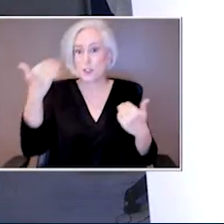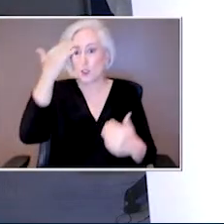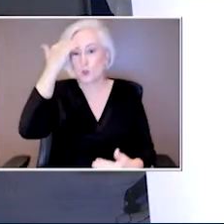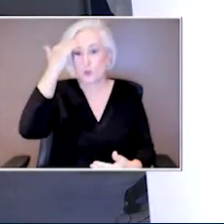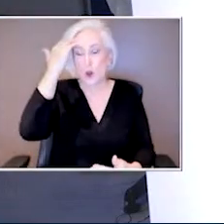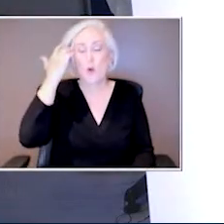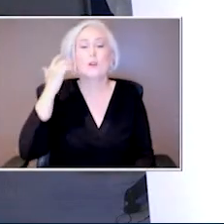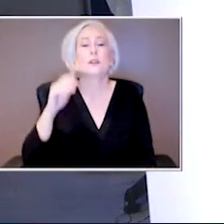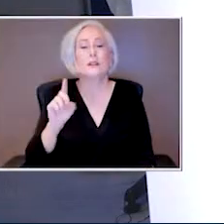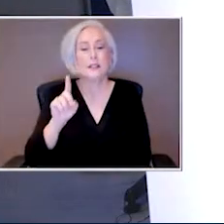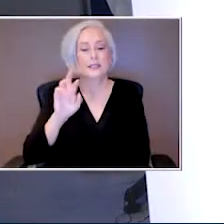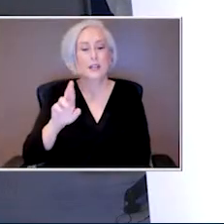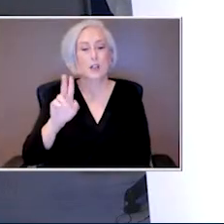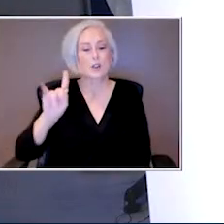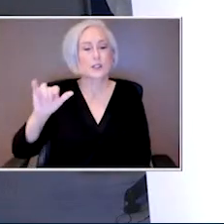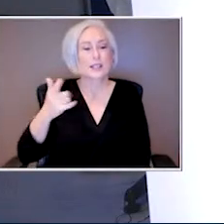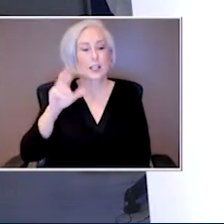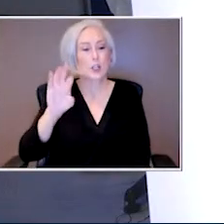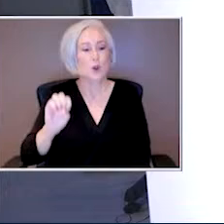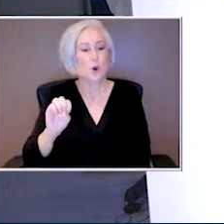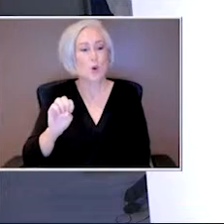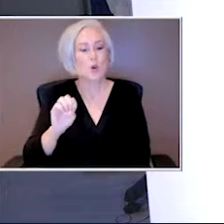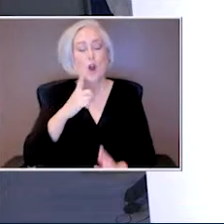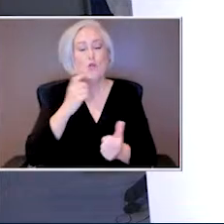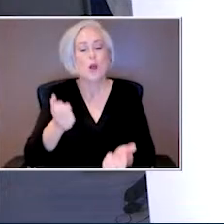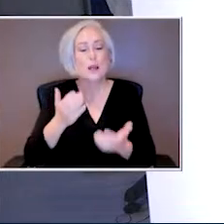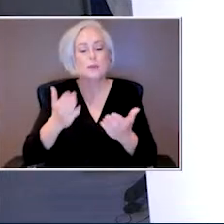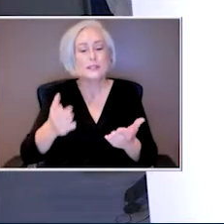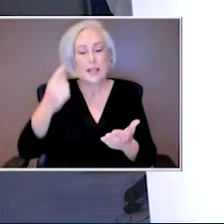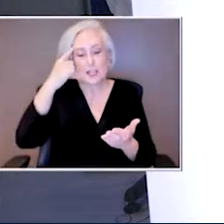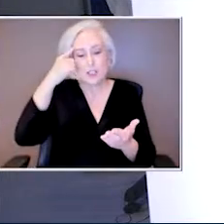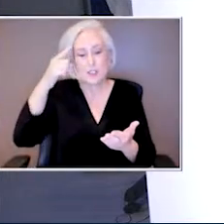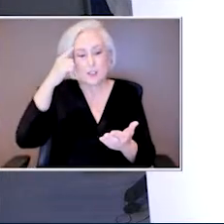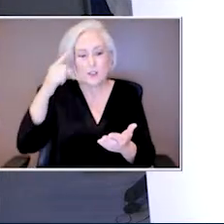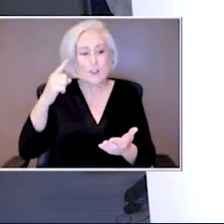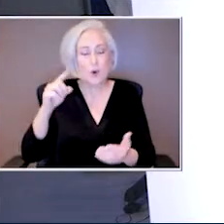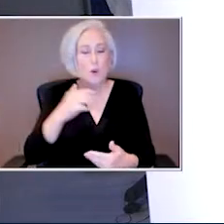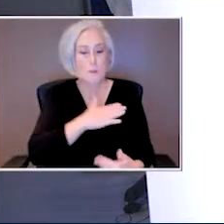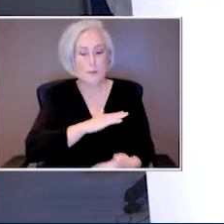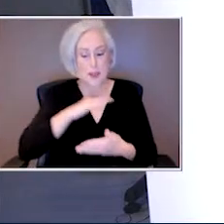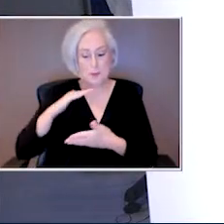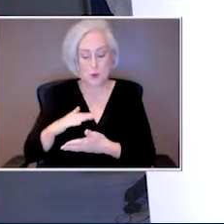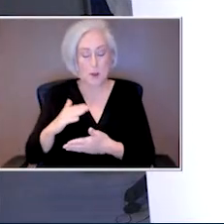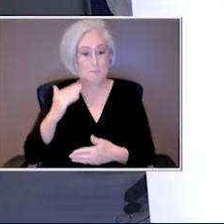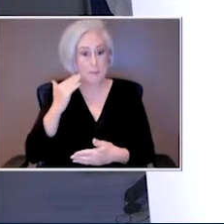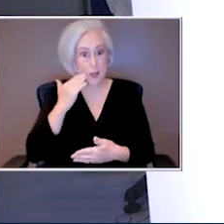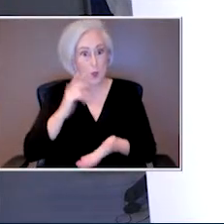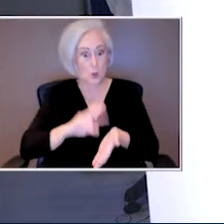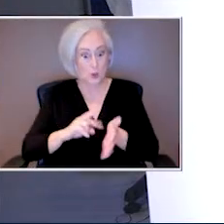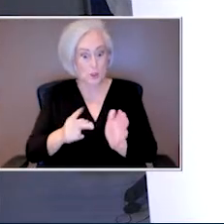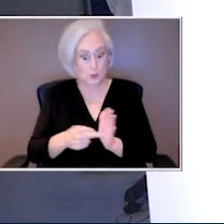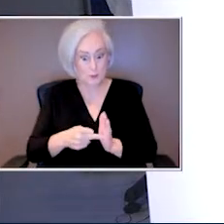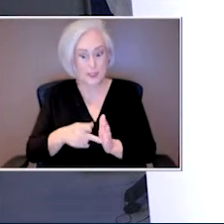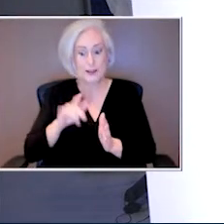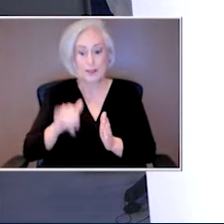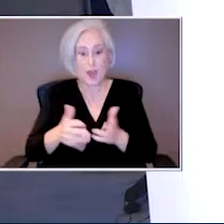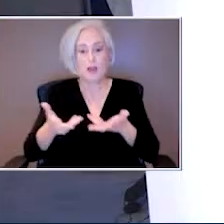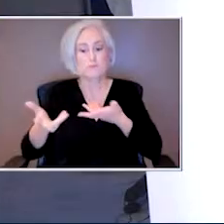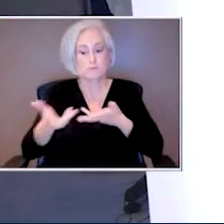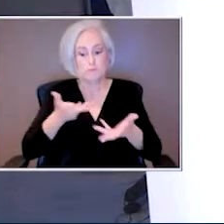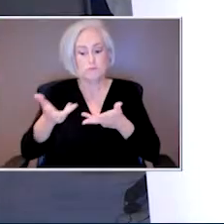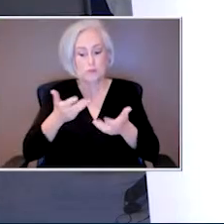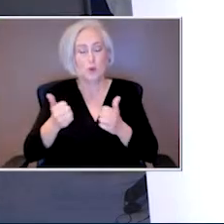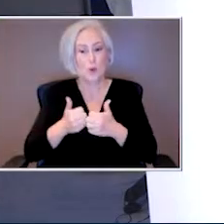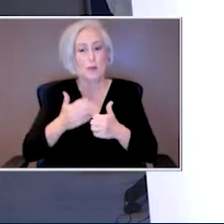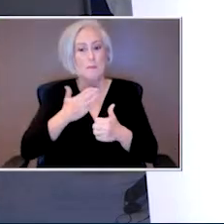about recommendations for mammograms, because they have changed. I know what you're saying, Alex, because it's a conversation I've had with my friends. What